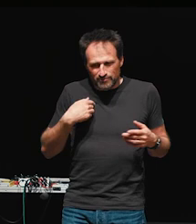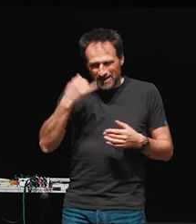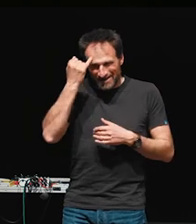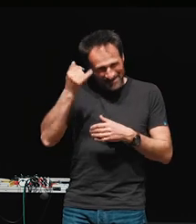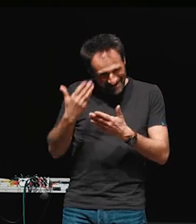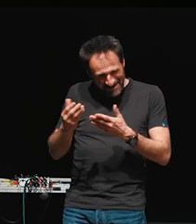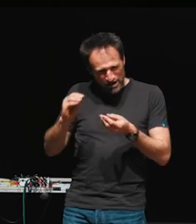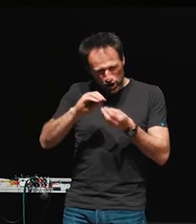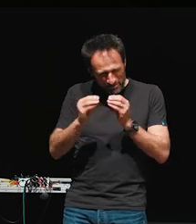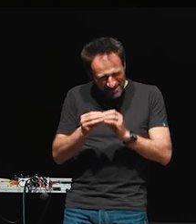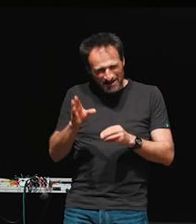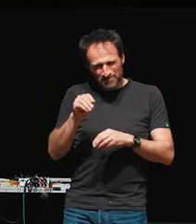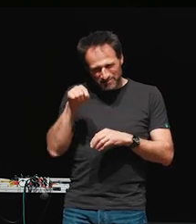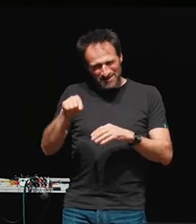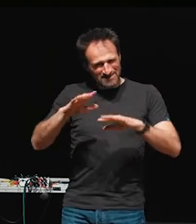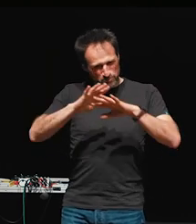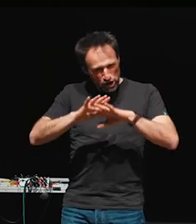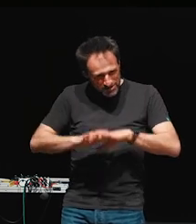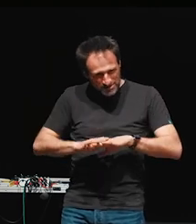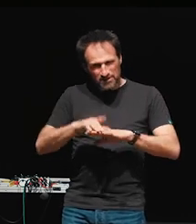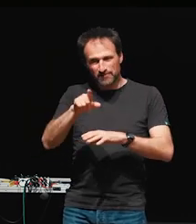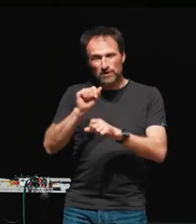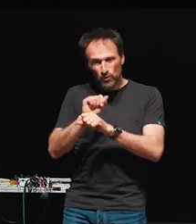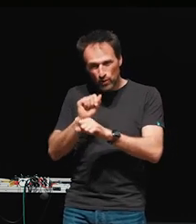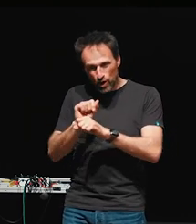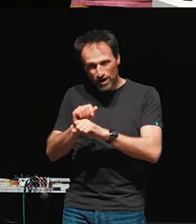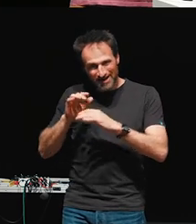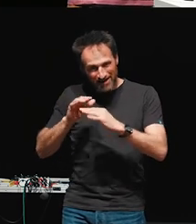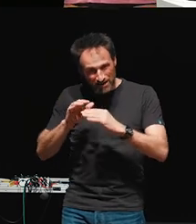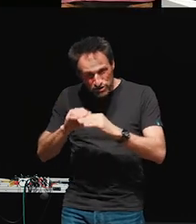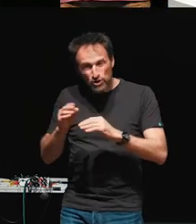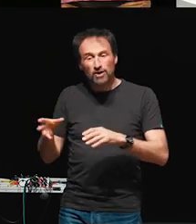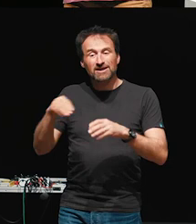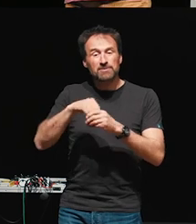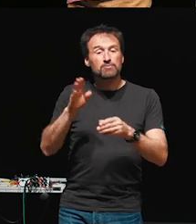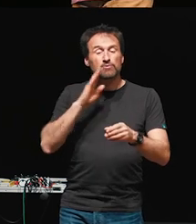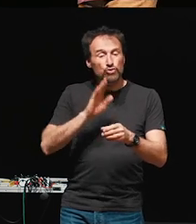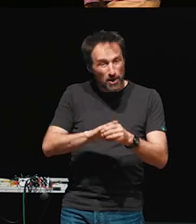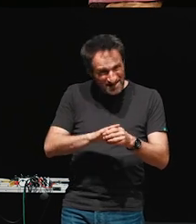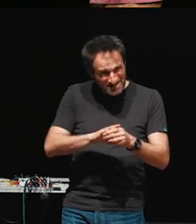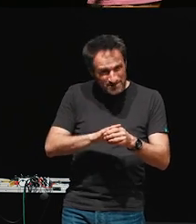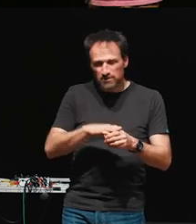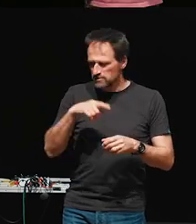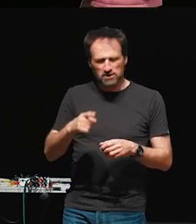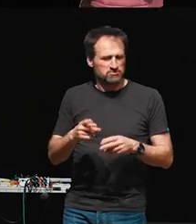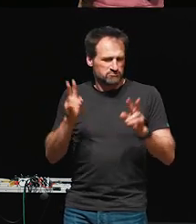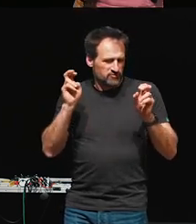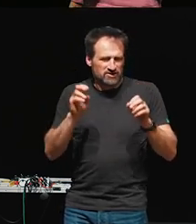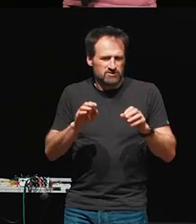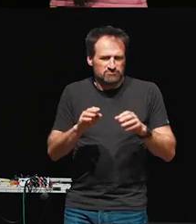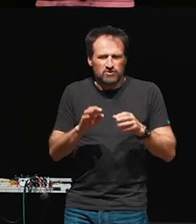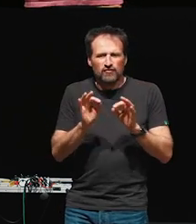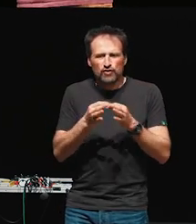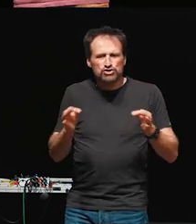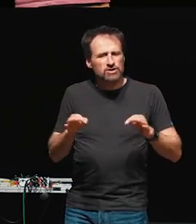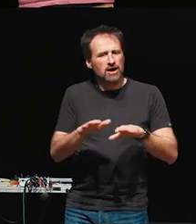patterns that we've talked about of turning your worker interactions into promises, it becomes much easier to write just normal function-based unit tests. So